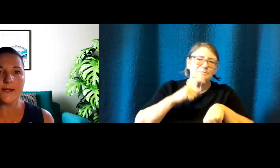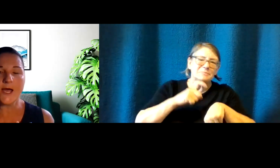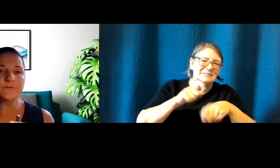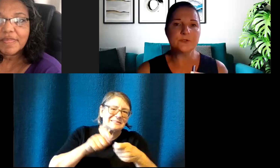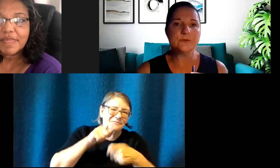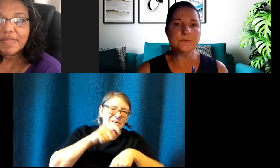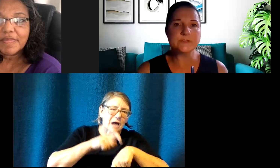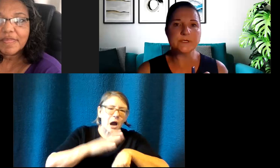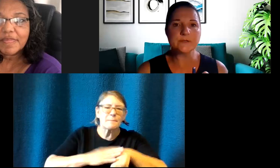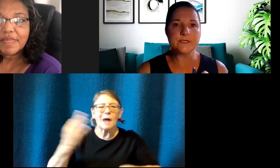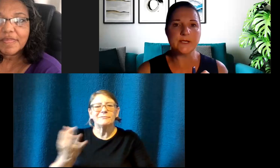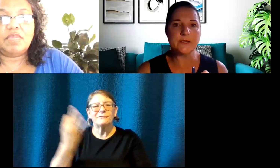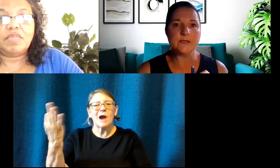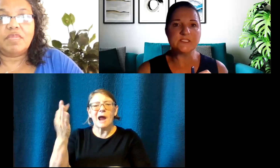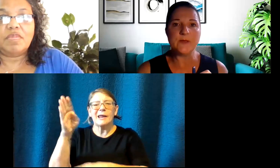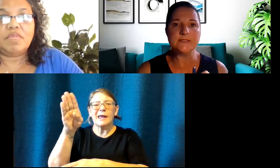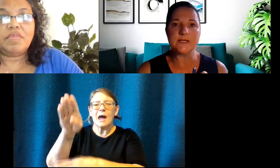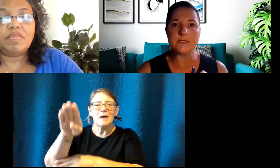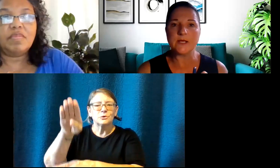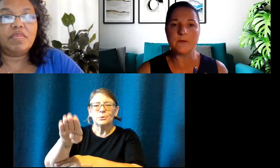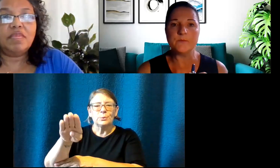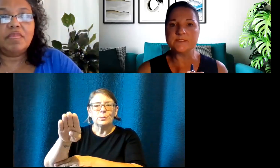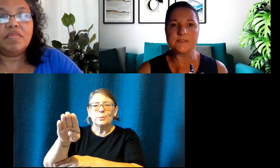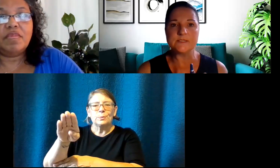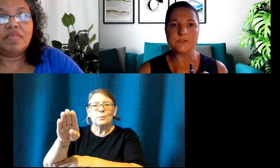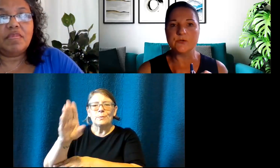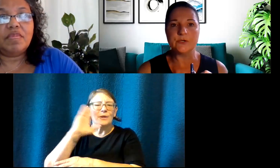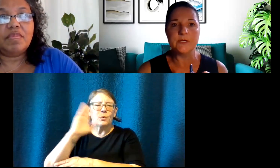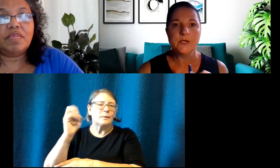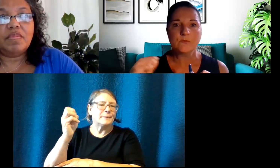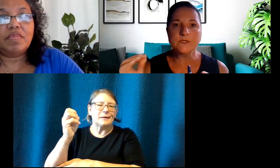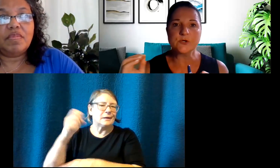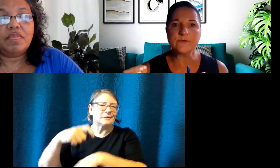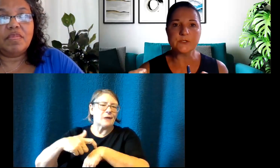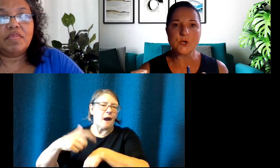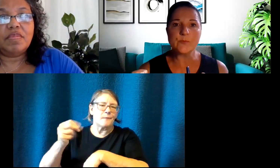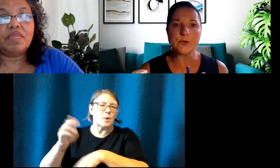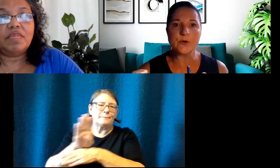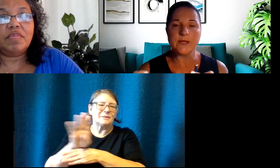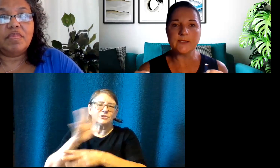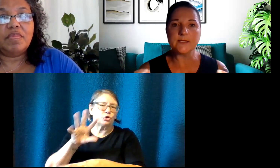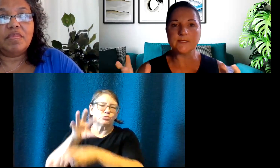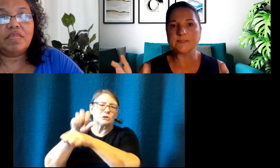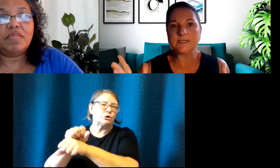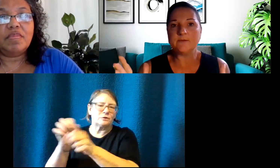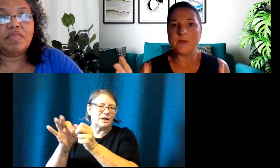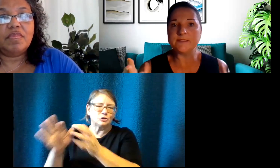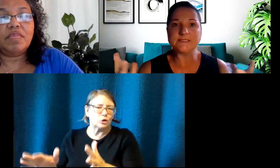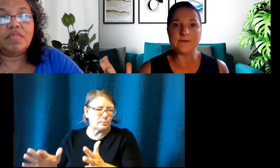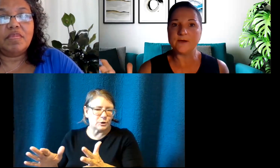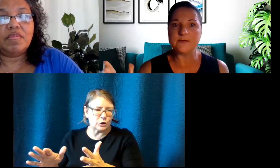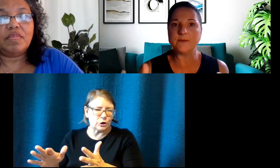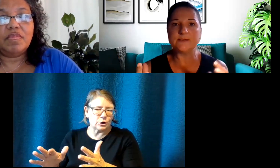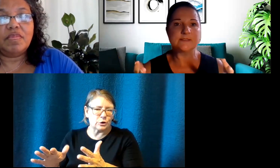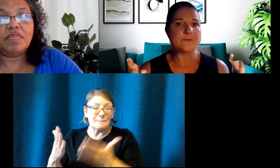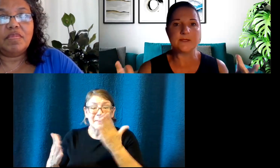on Friday afternoons, there's a space that businesses could reserve an interpreter, and it's maybe